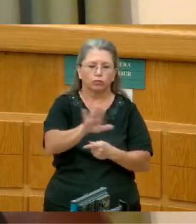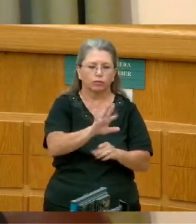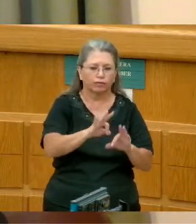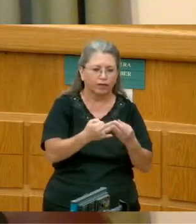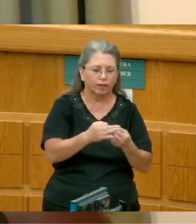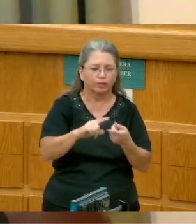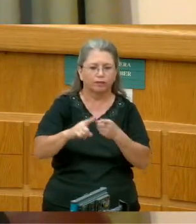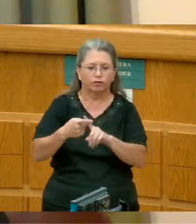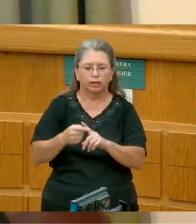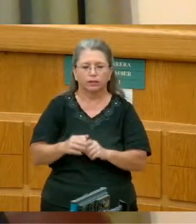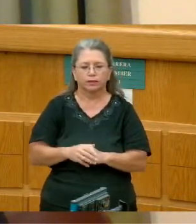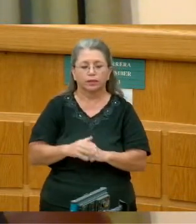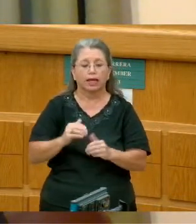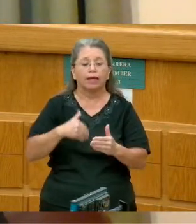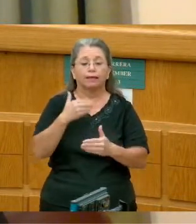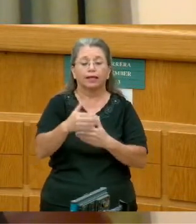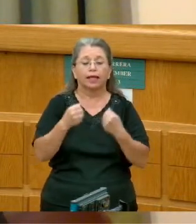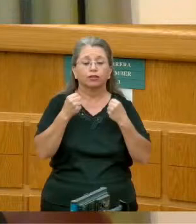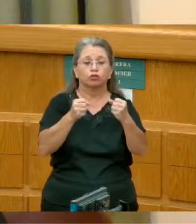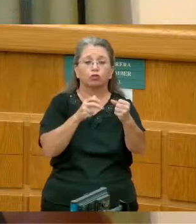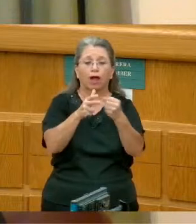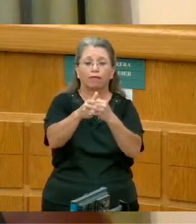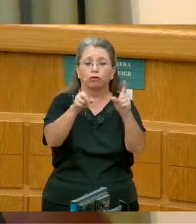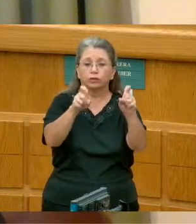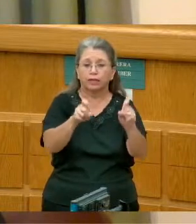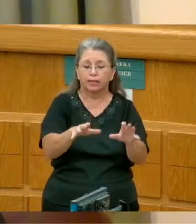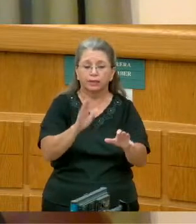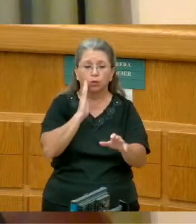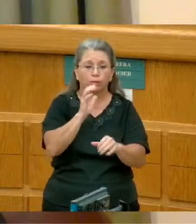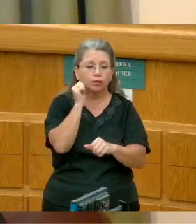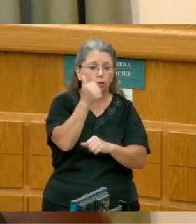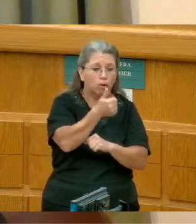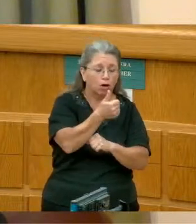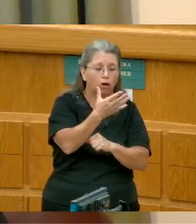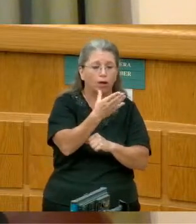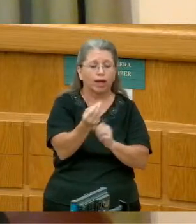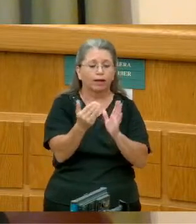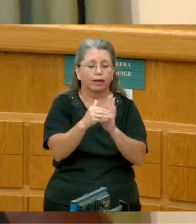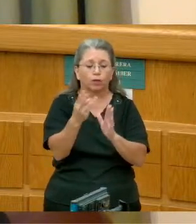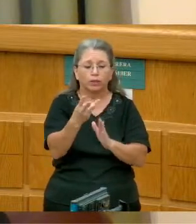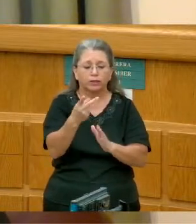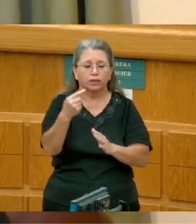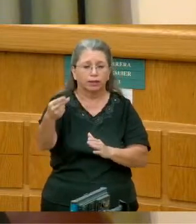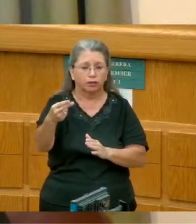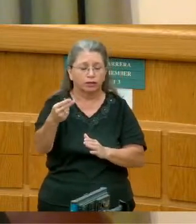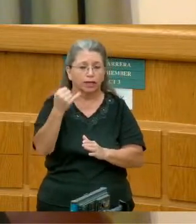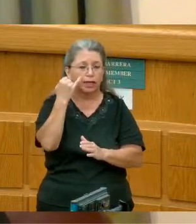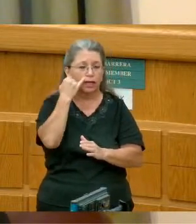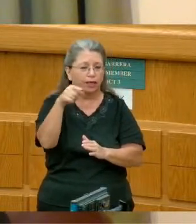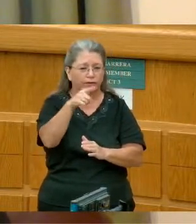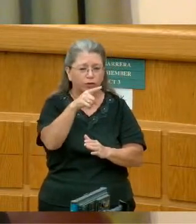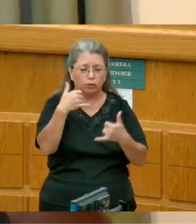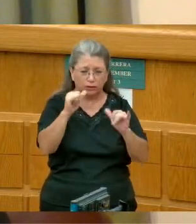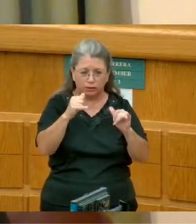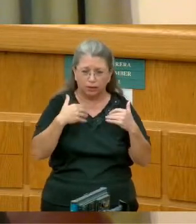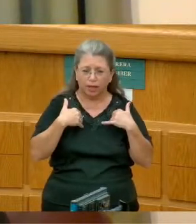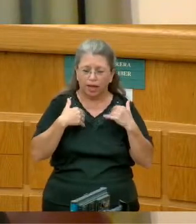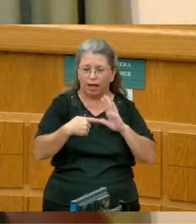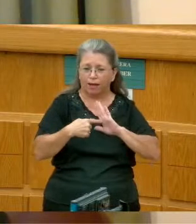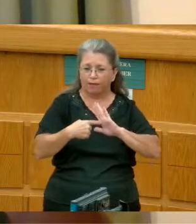health district testing will be tomorrow, as well as again Wednesday and Thursday. If you are continuing to have symptoms